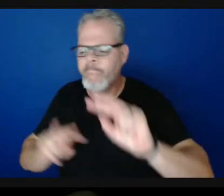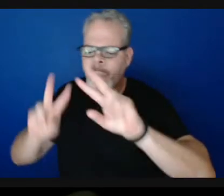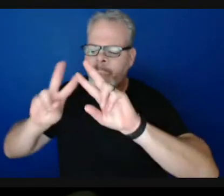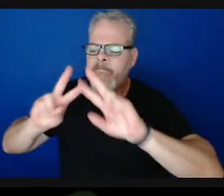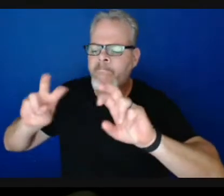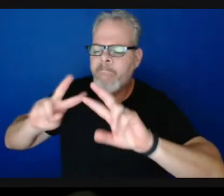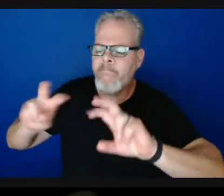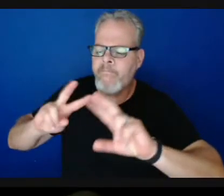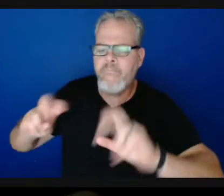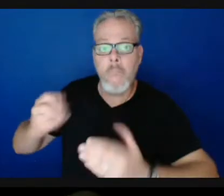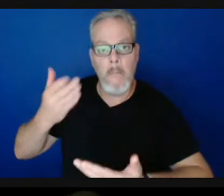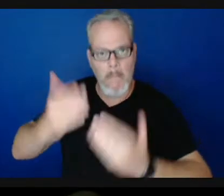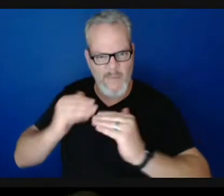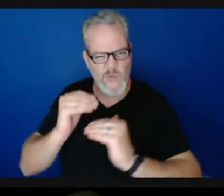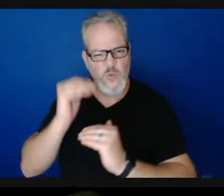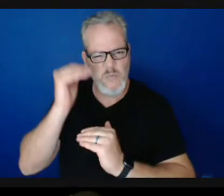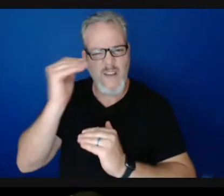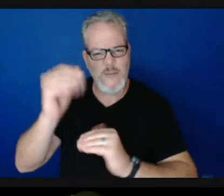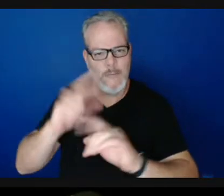little tilt wiggles.